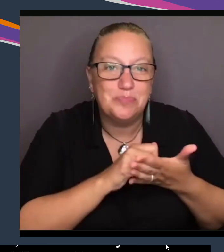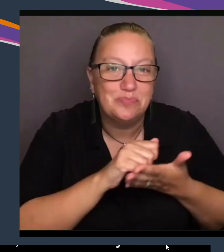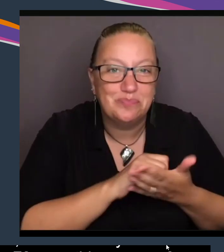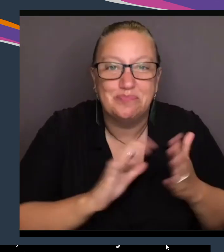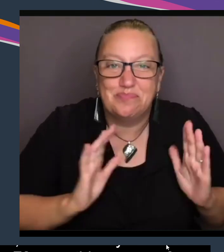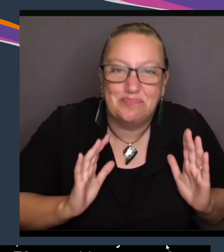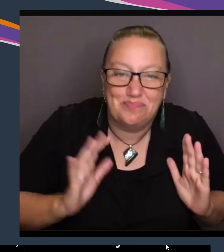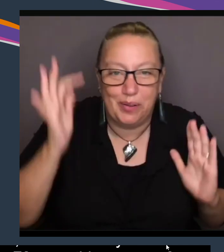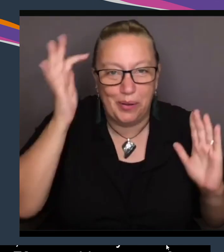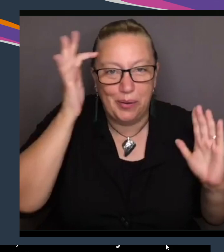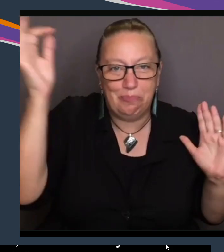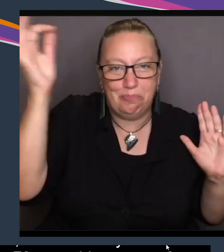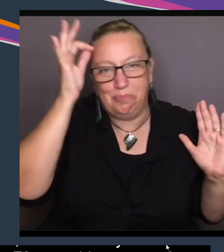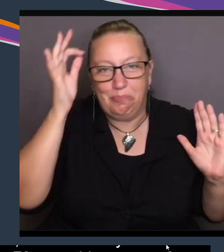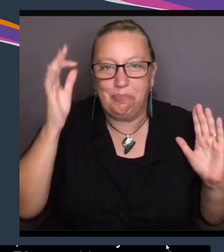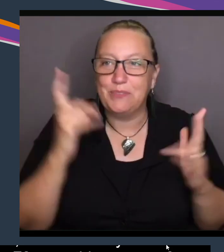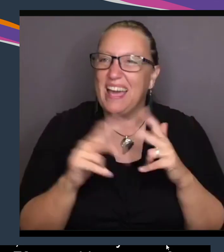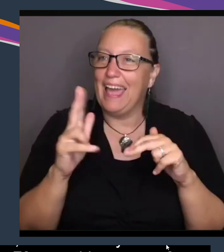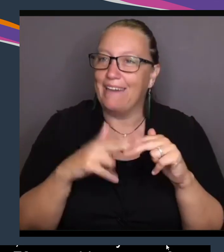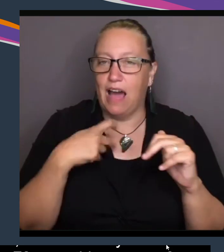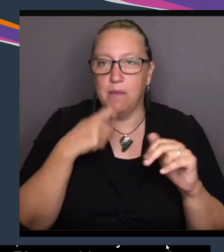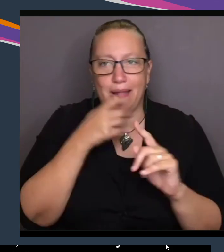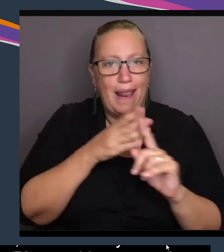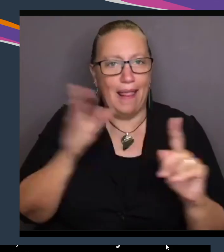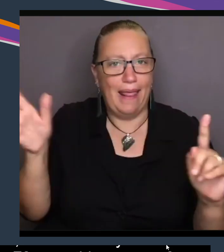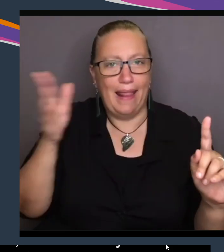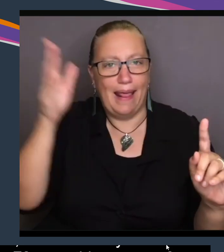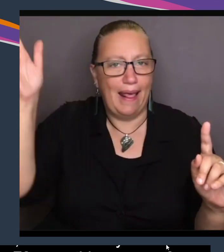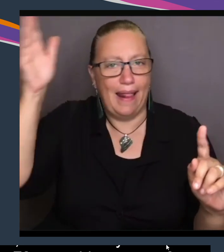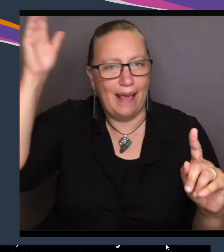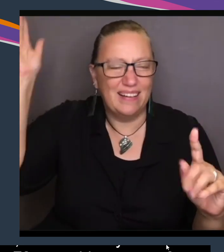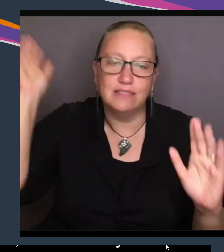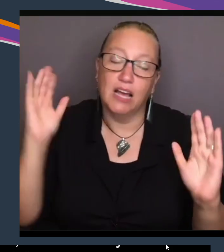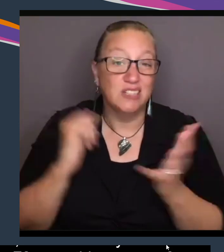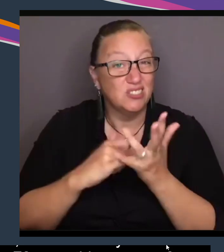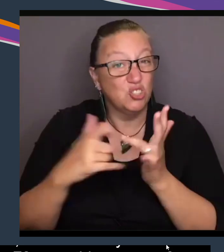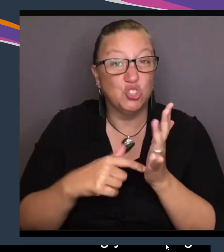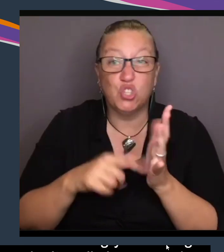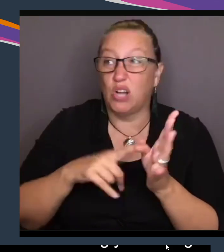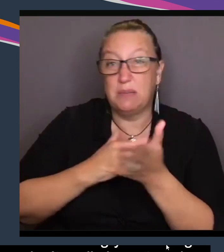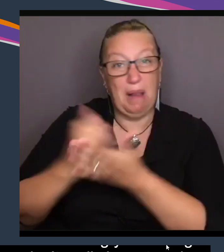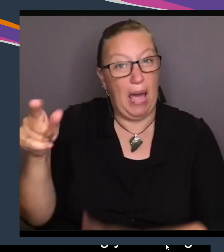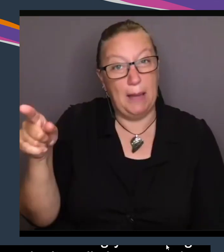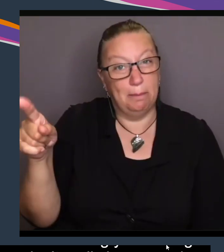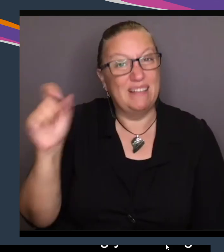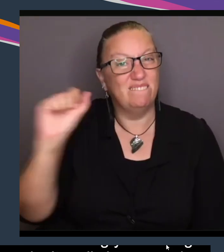I've, gone off track, it's all Scotty's fault.